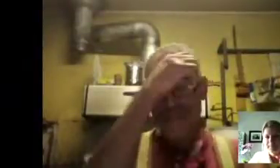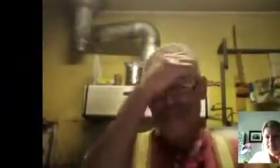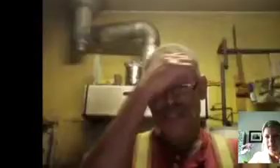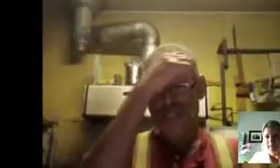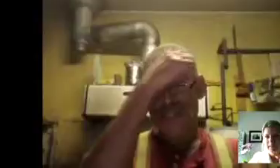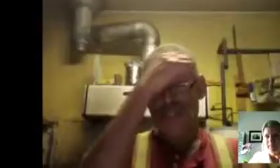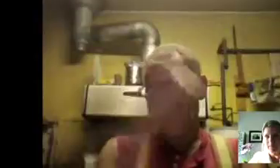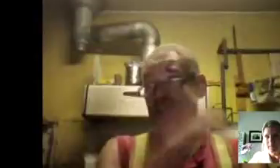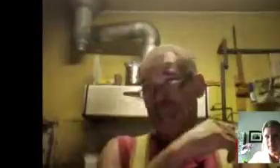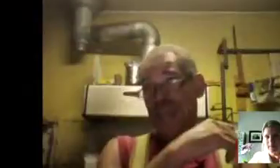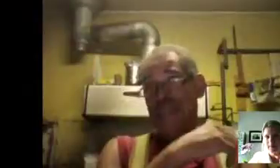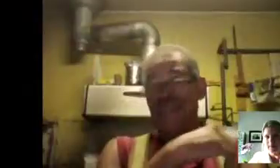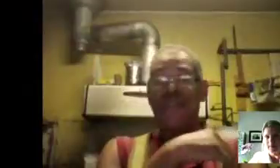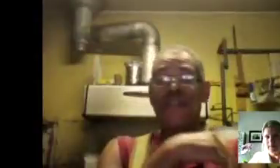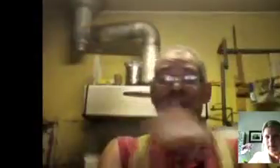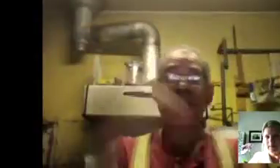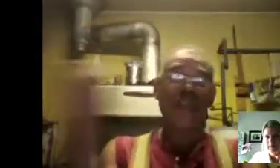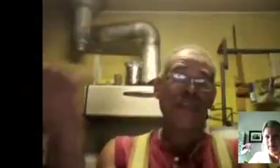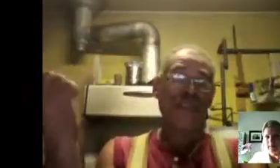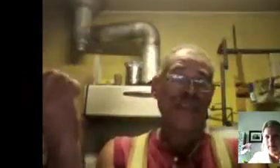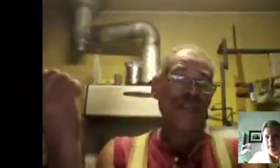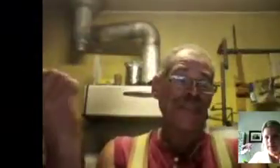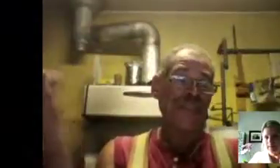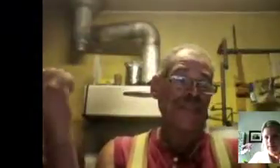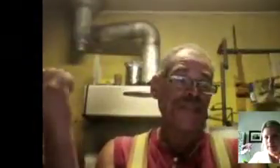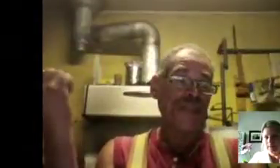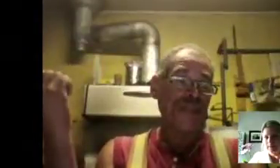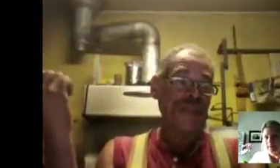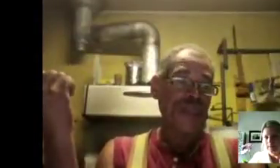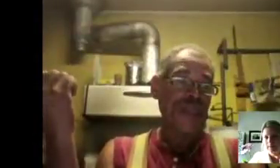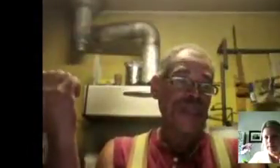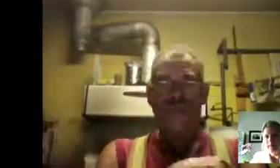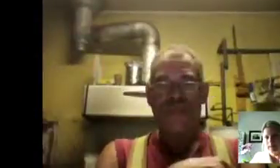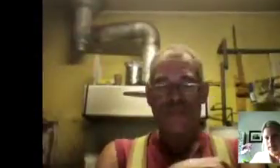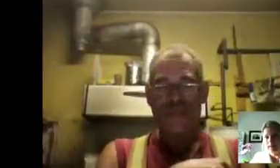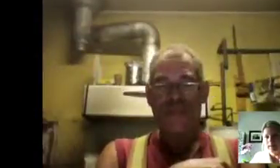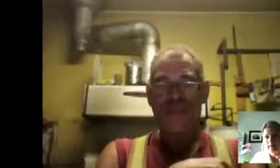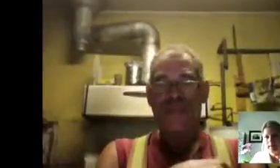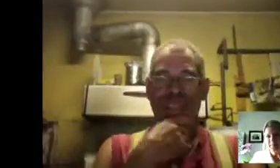Because it goes back to on the same side, same lineage in my mother's side.